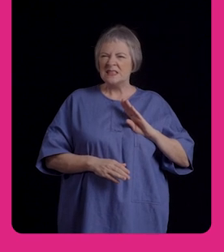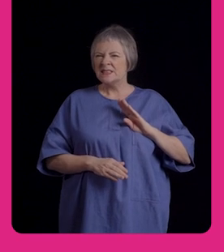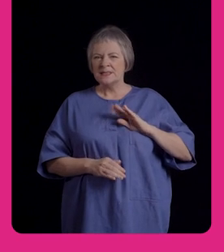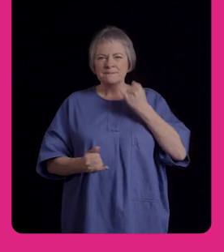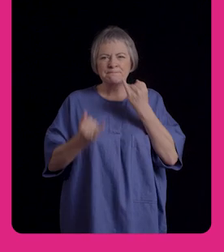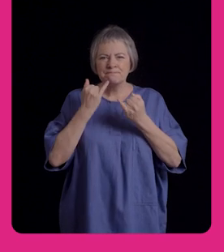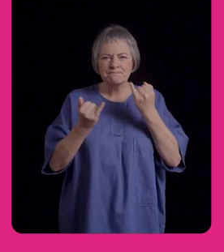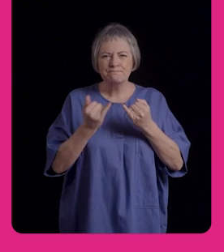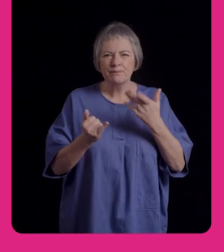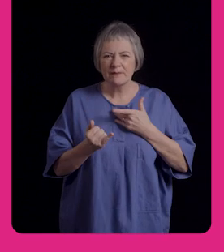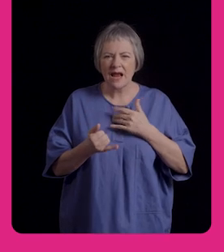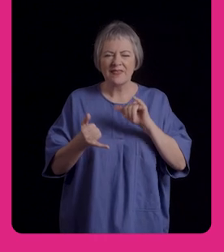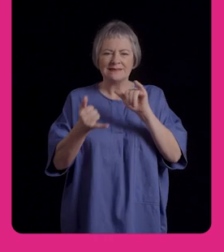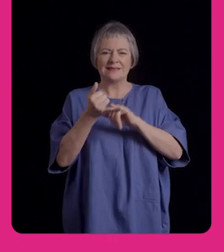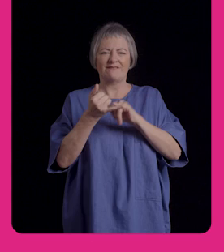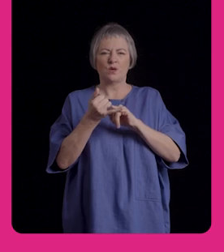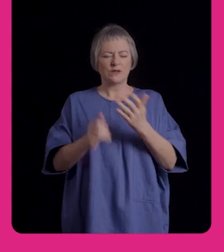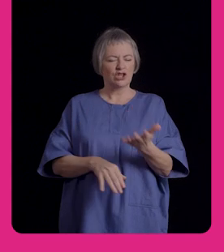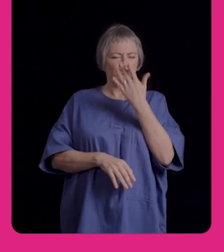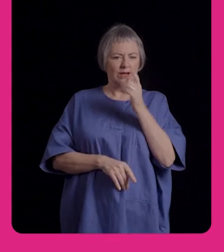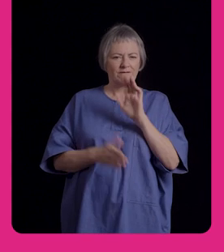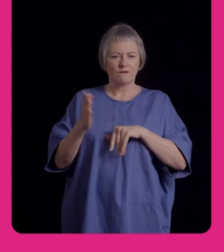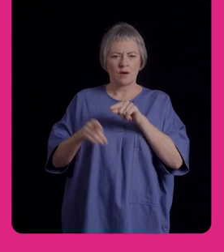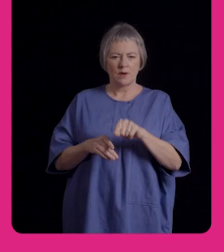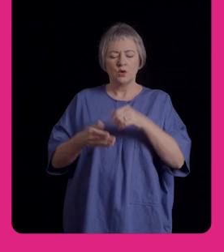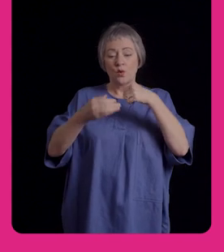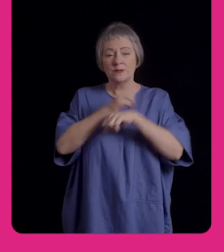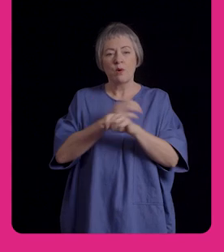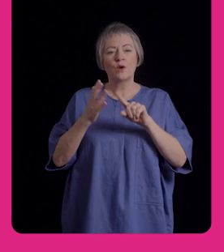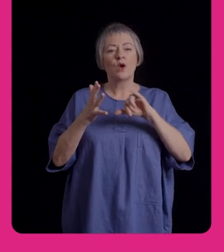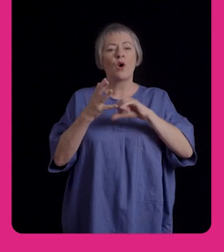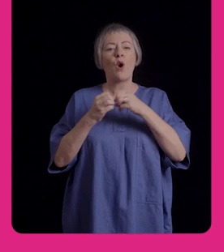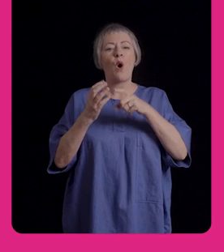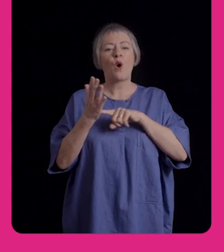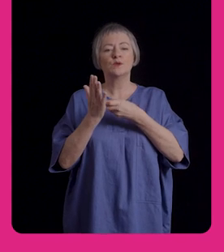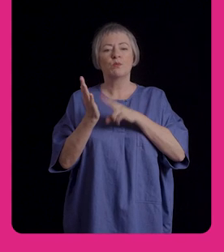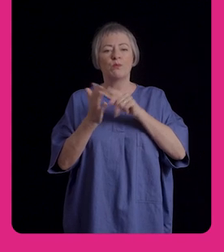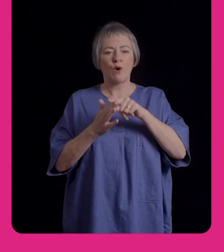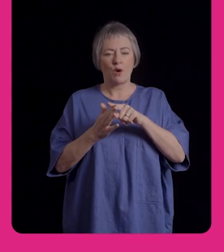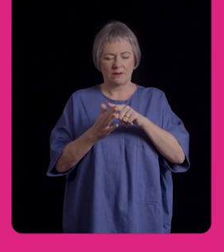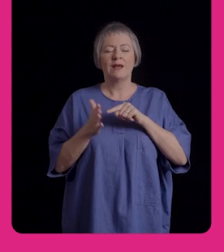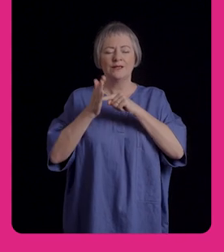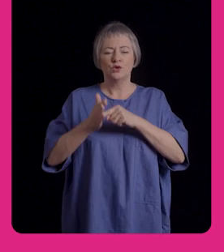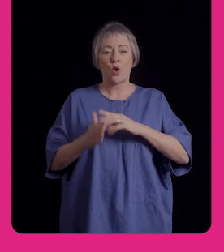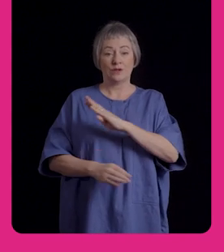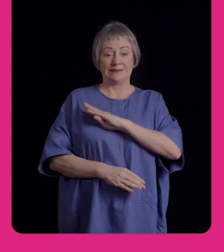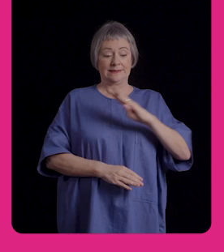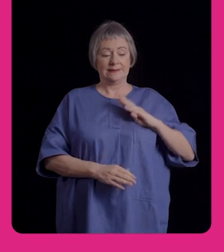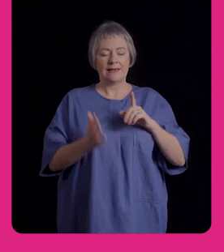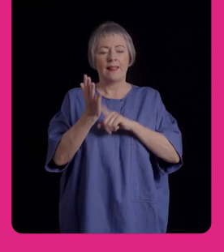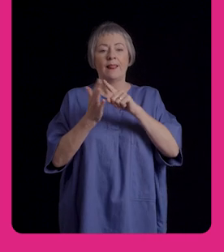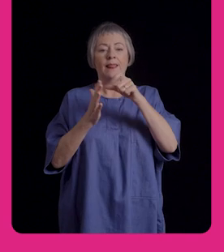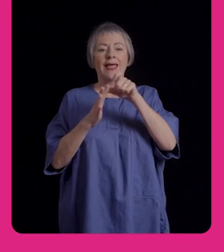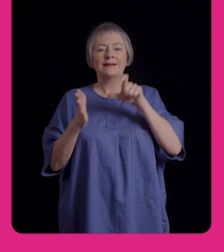embittered that that Stevenson was ashamed of him? Hence is born Osborne, the toy soldier, a living lead toy